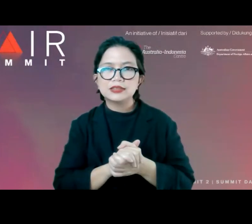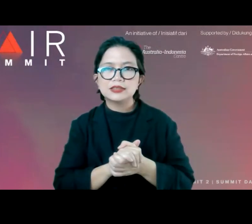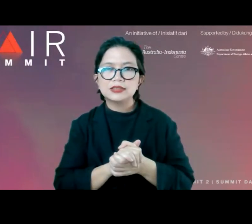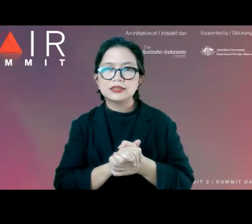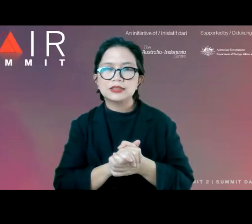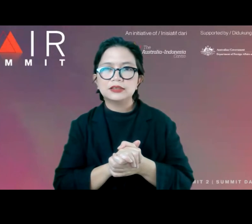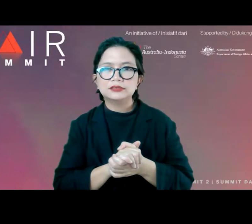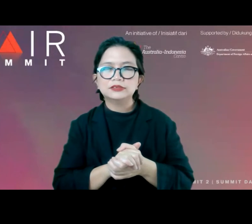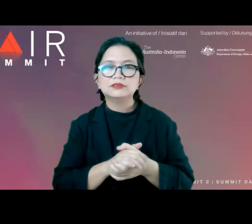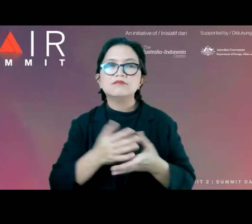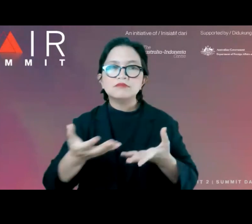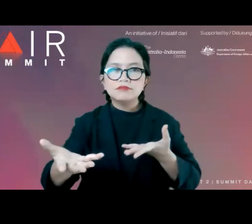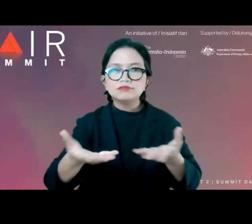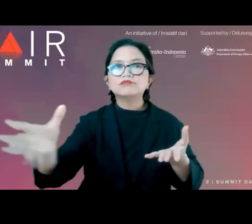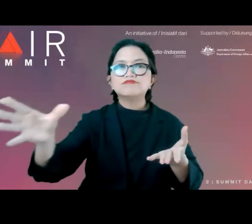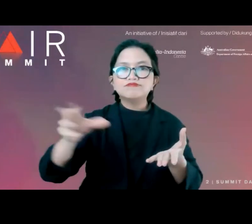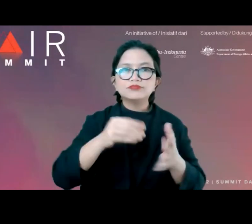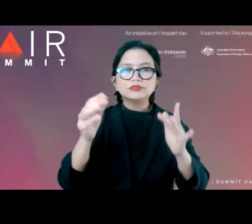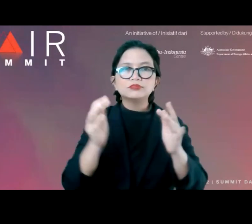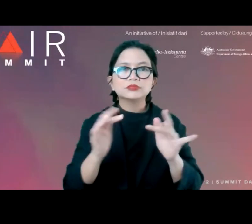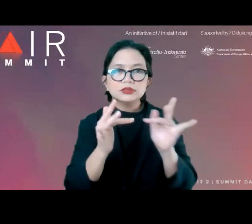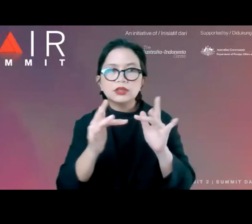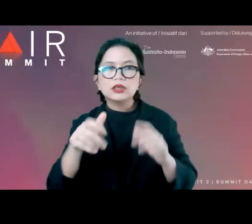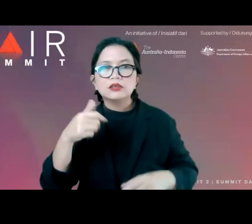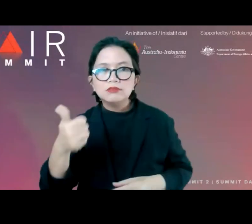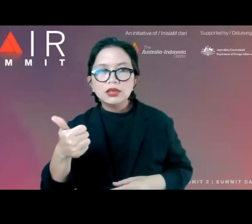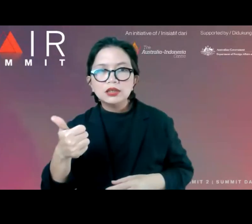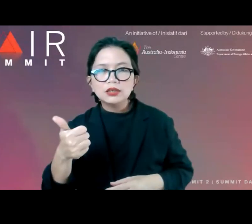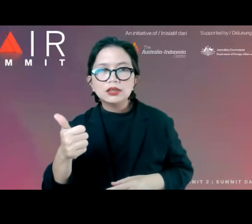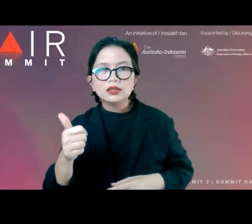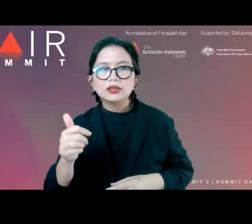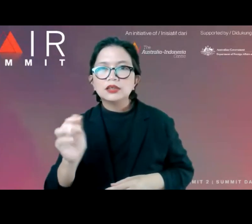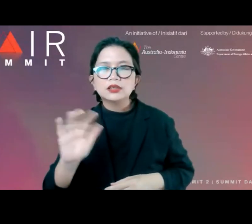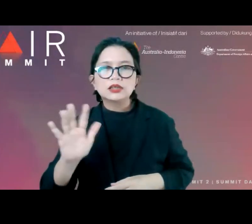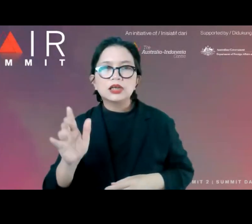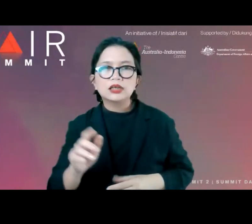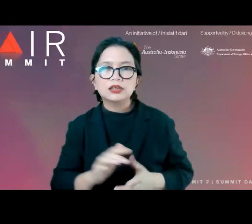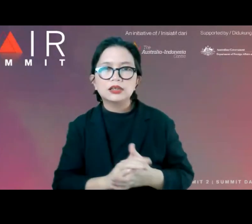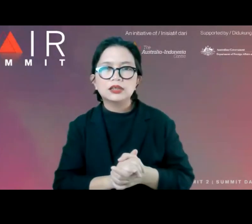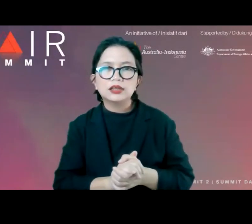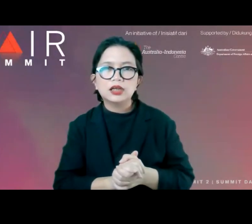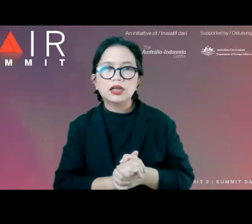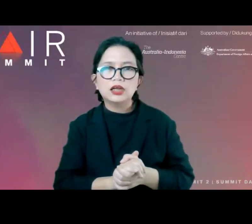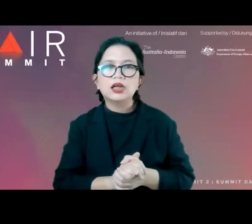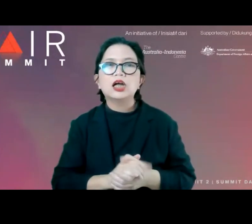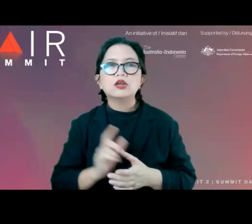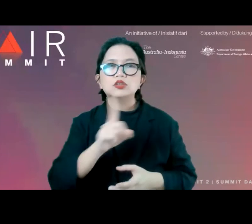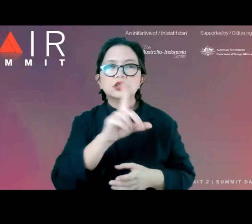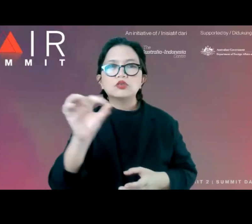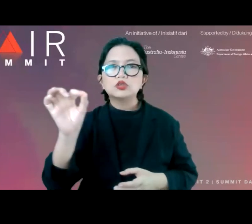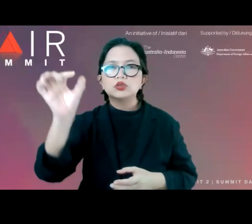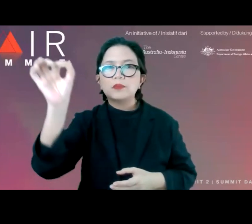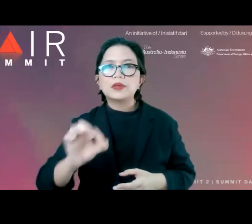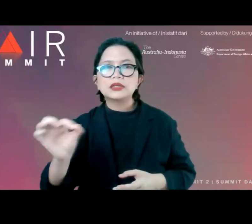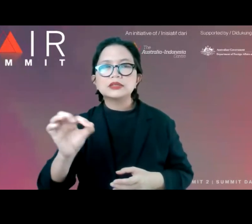good connectivity, but they are not dependent on being online 100% of the time. There are lots of ways around this, but we need to